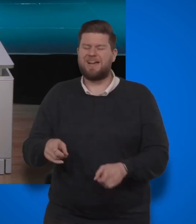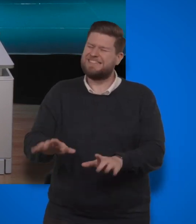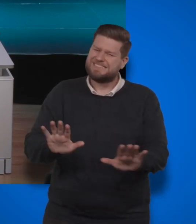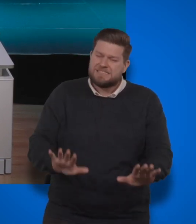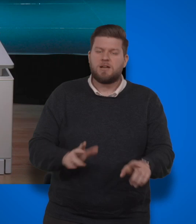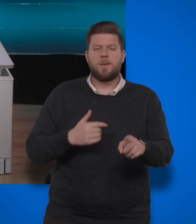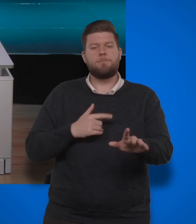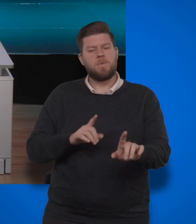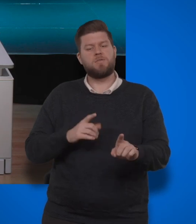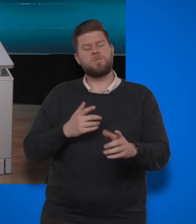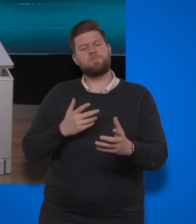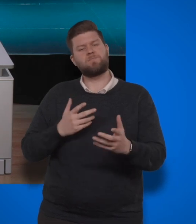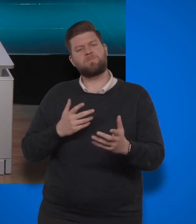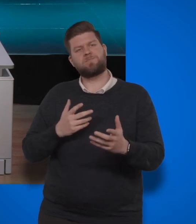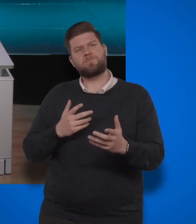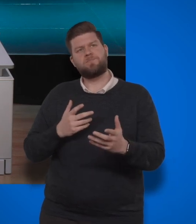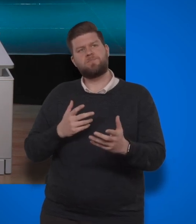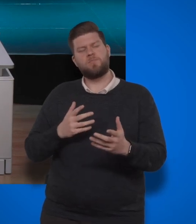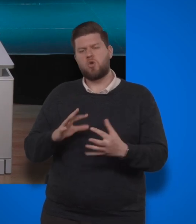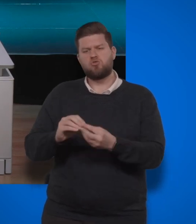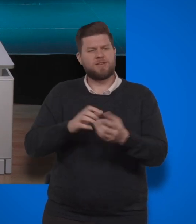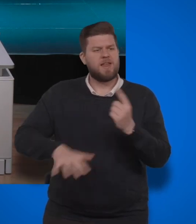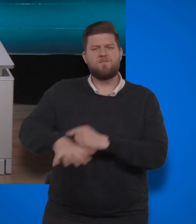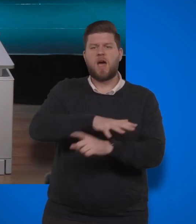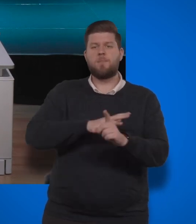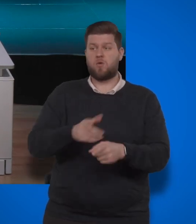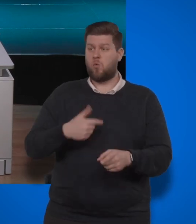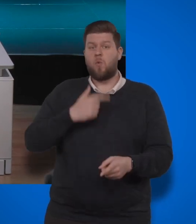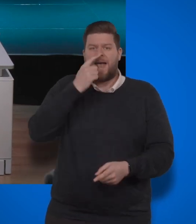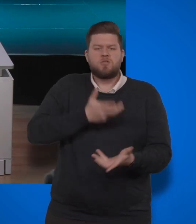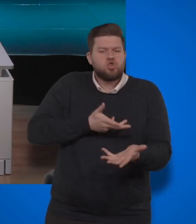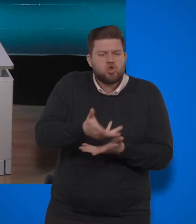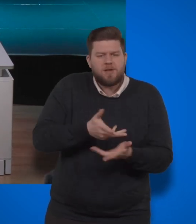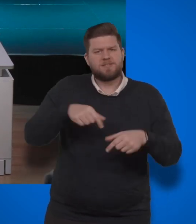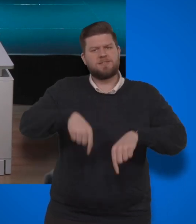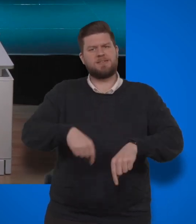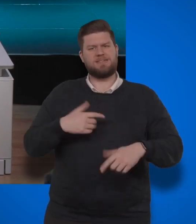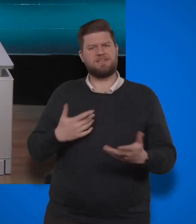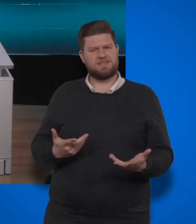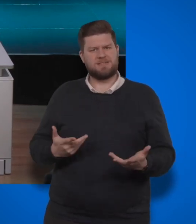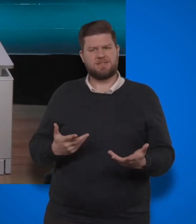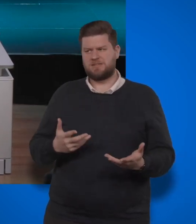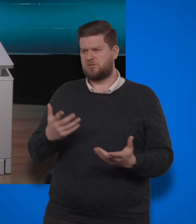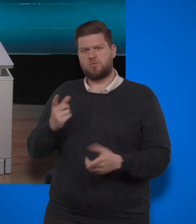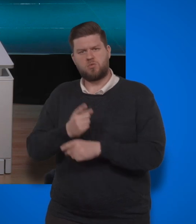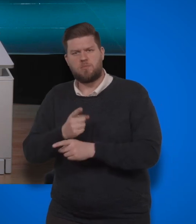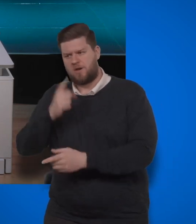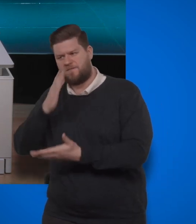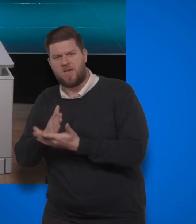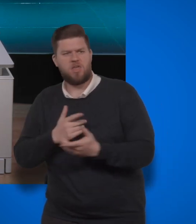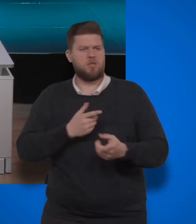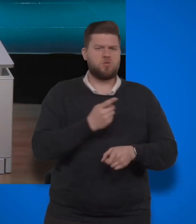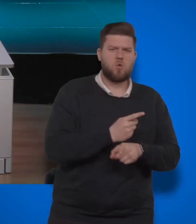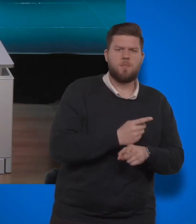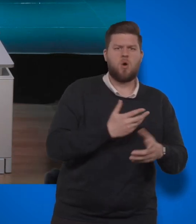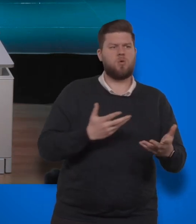to be human and creating an environment where faith can be openly discussed, our university community can play an important role in